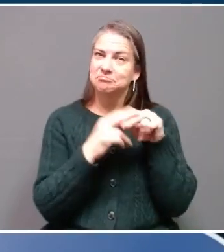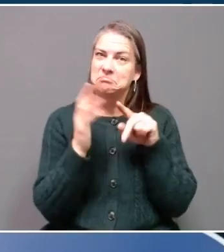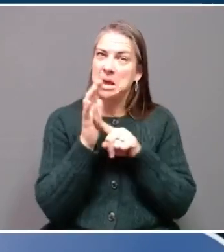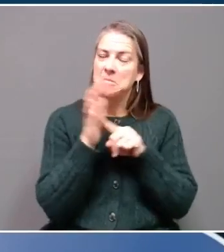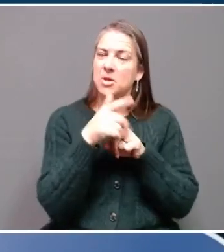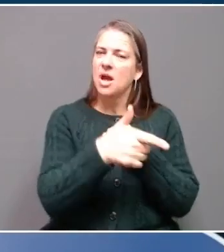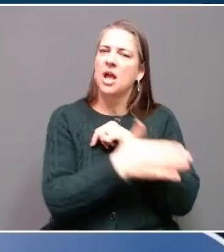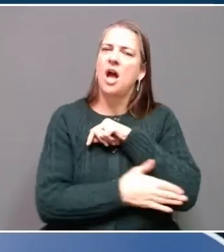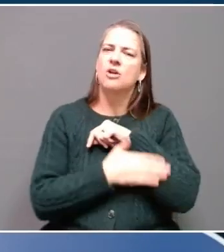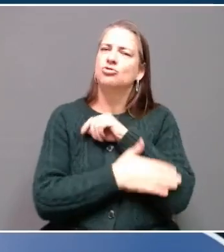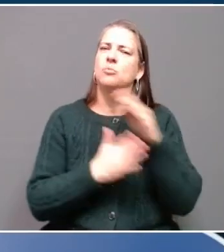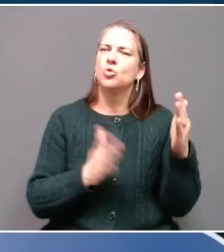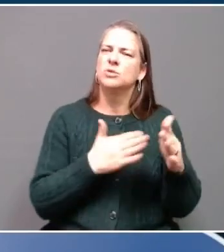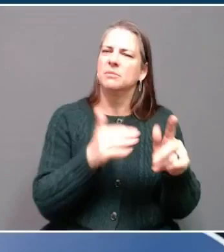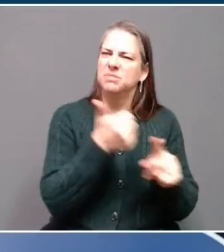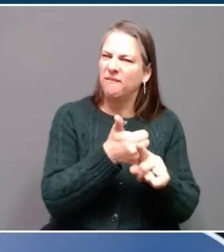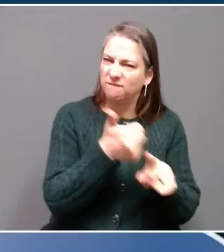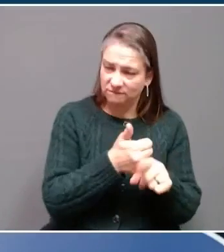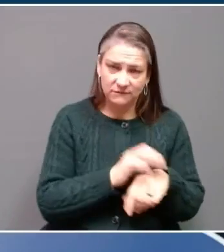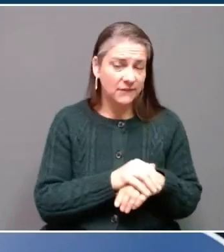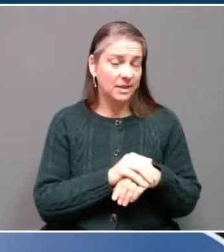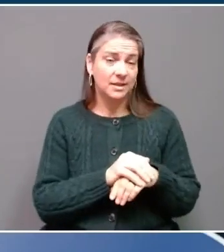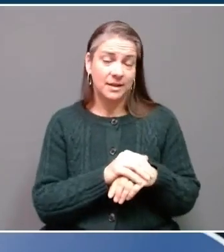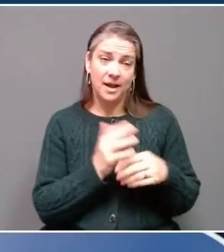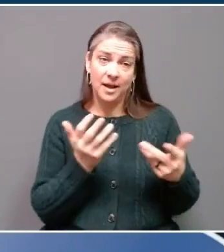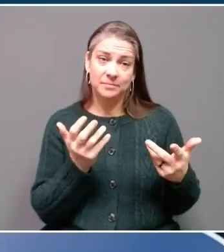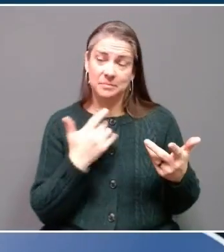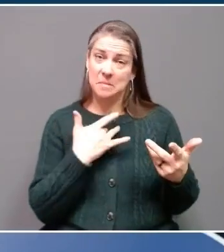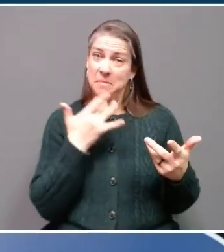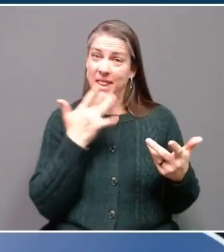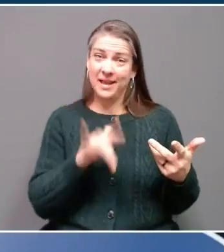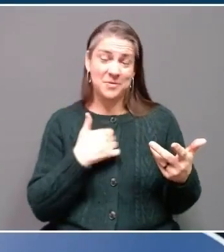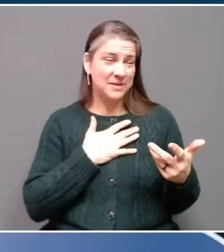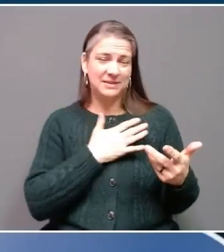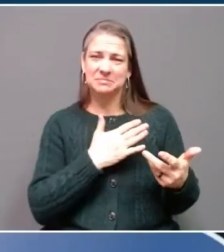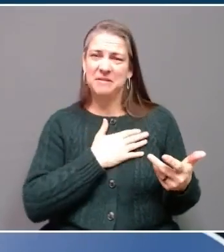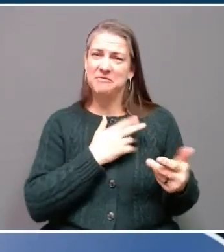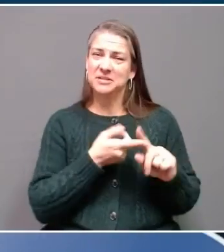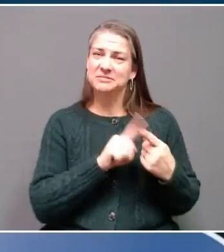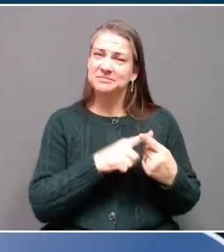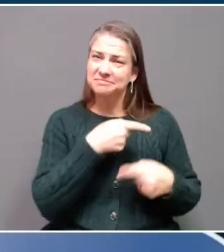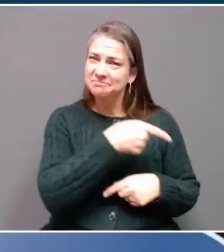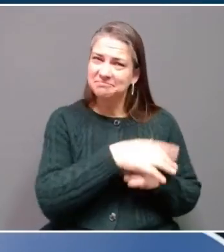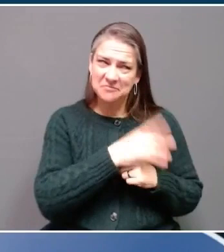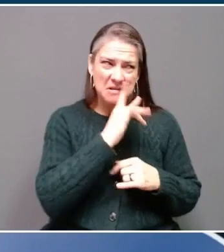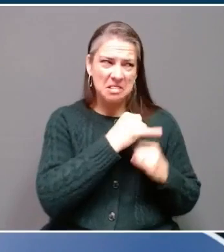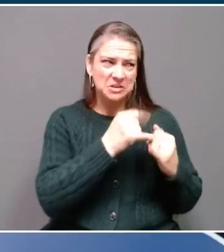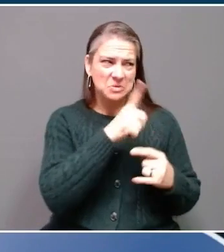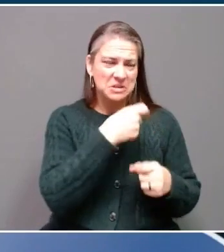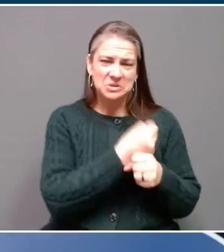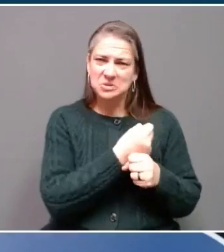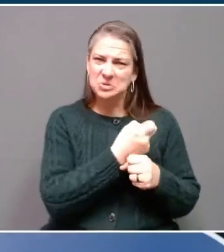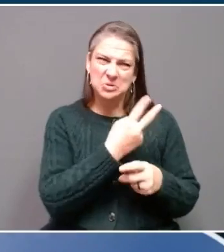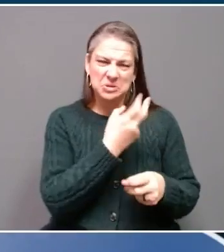music world. Lucky to call him a friend for the past year or more. He did an